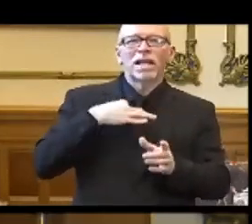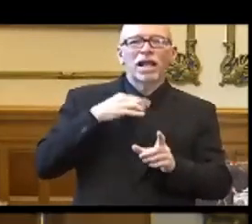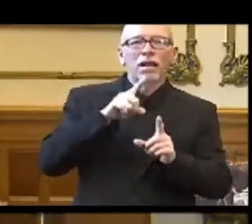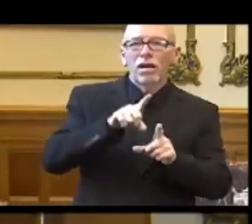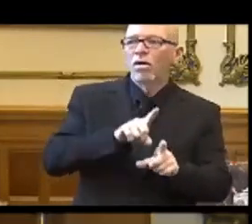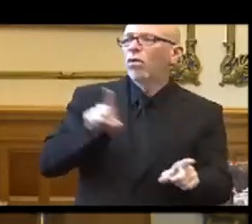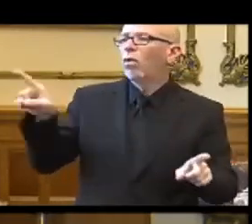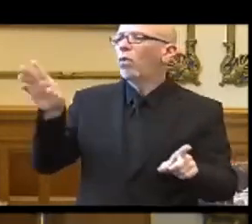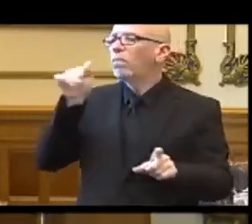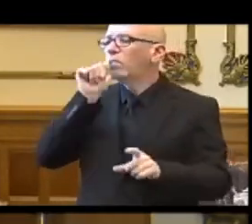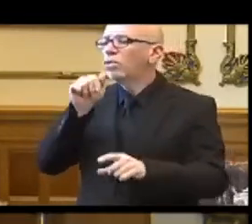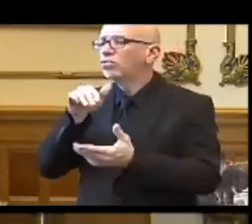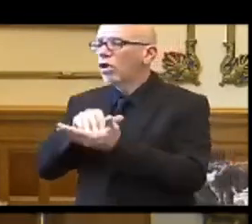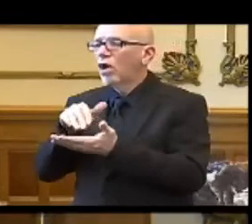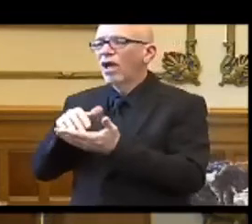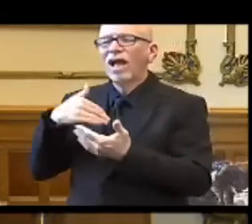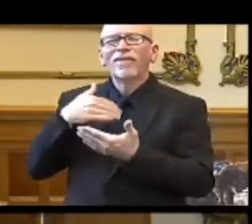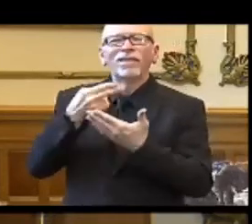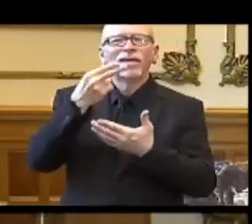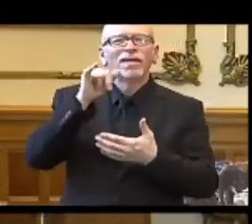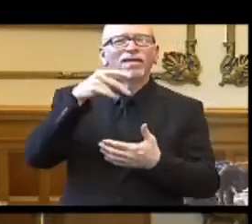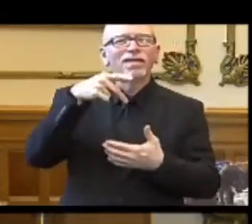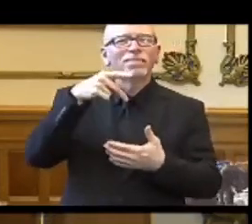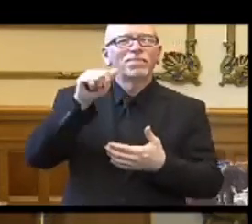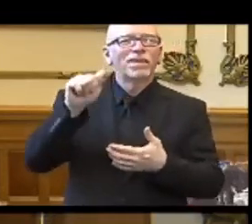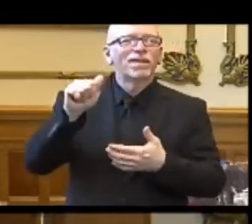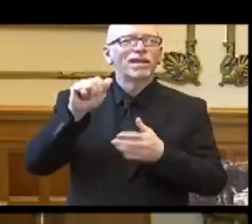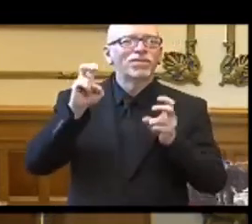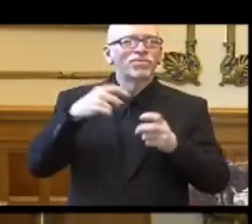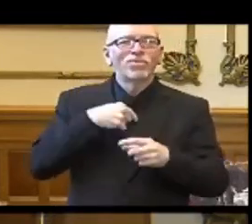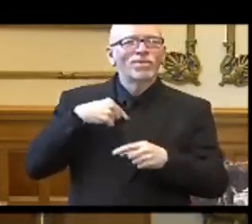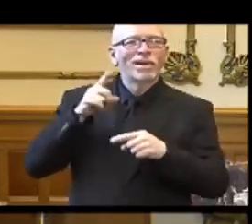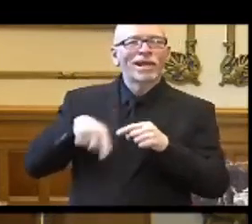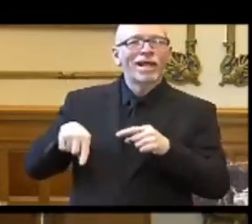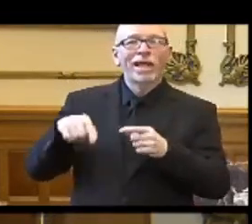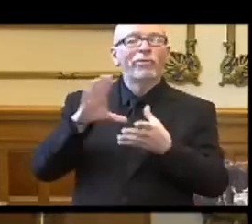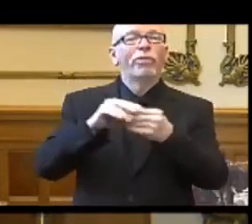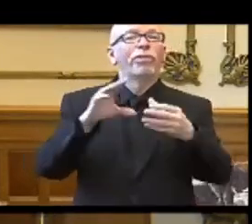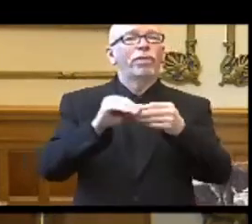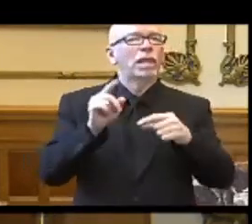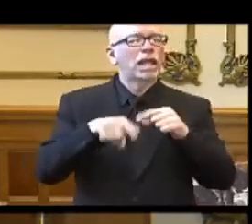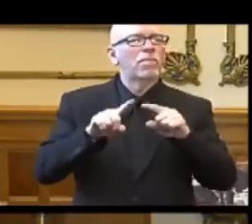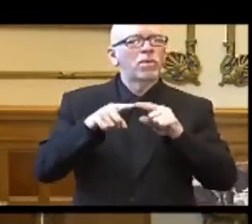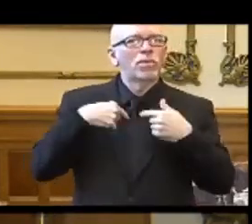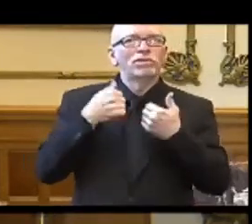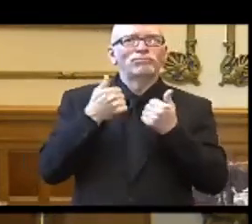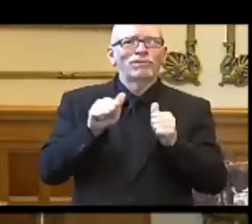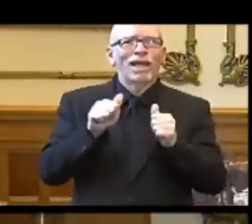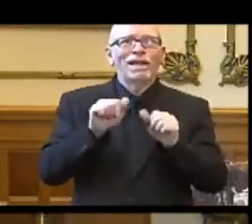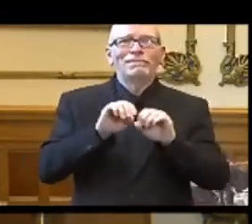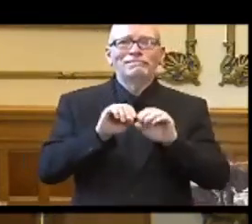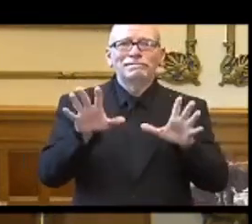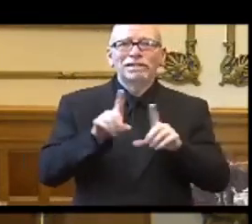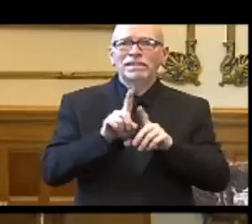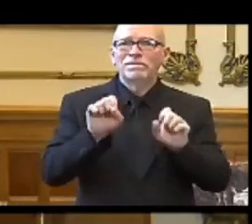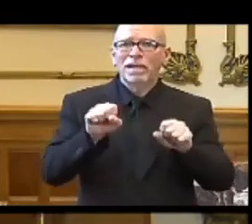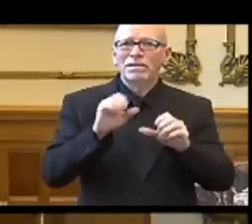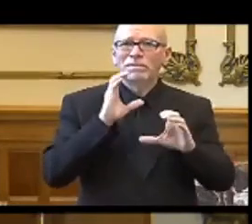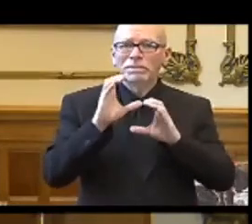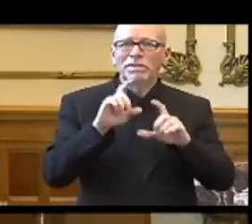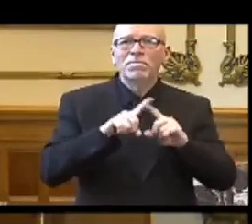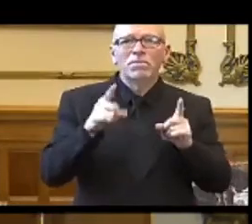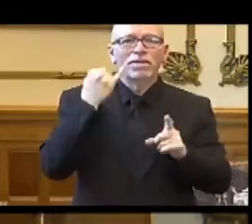doctor. There are also HIPAA issues there that we can't infringe on. So we are trying to be as transparent as possible. If there's